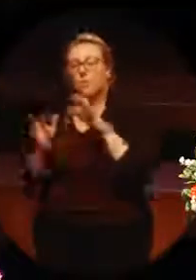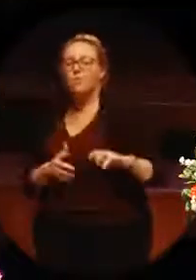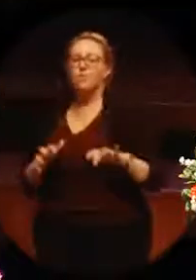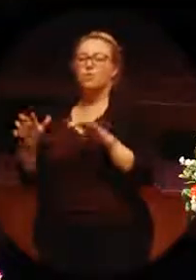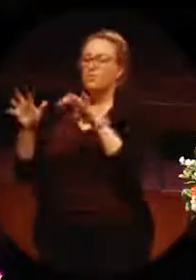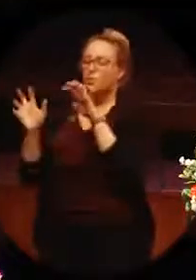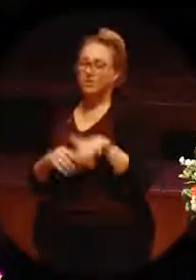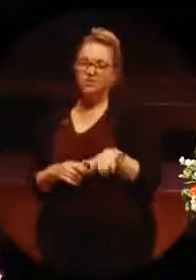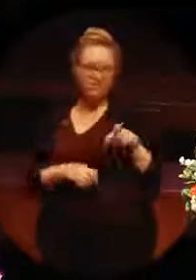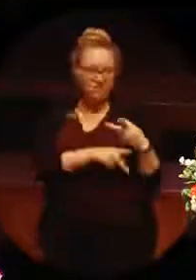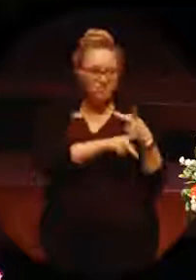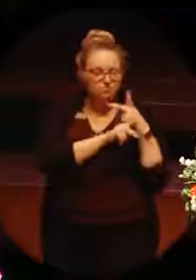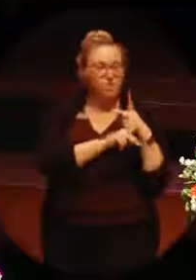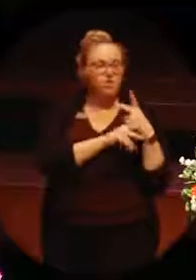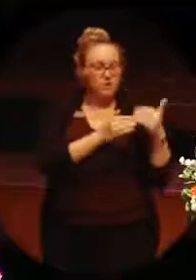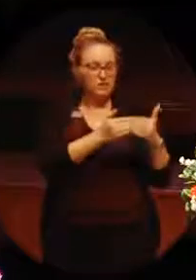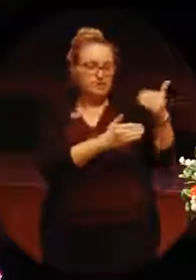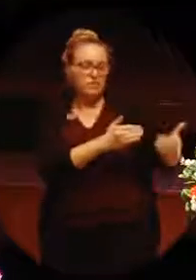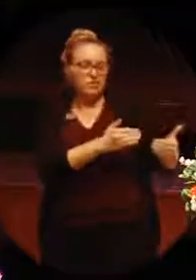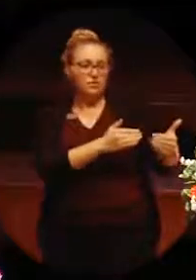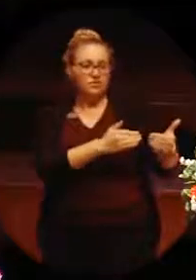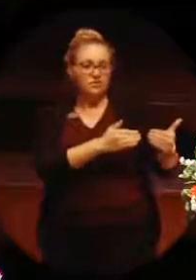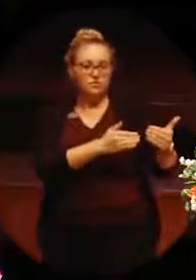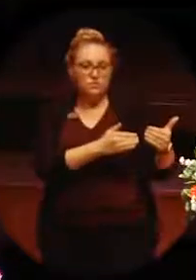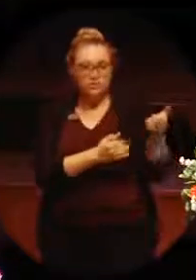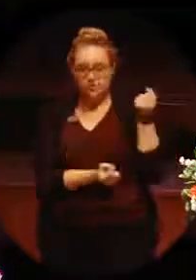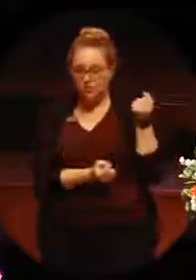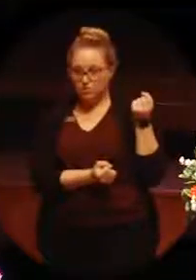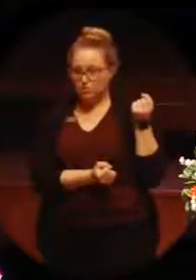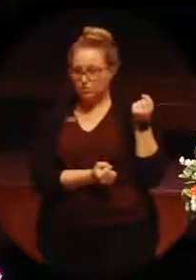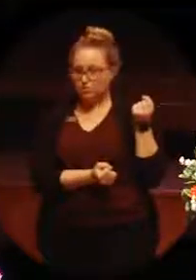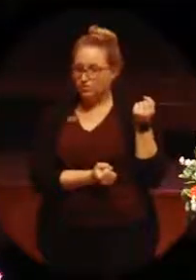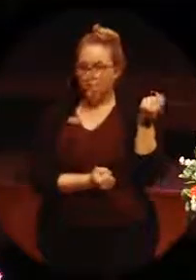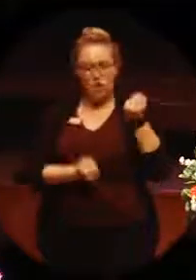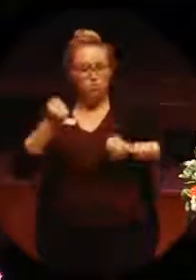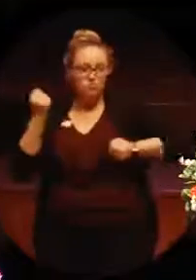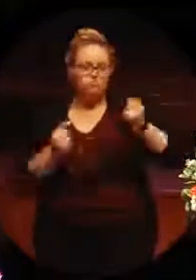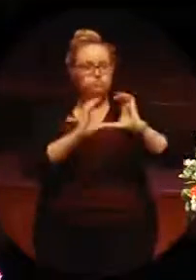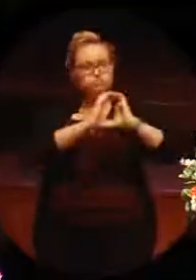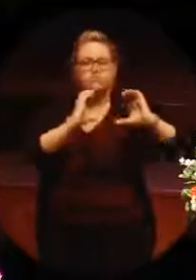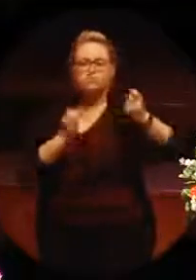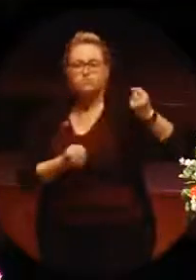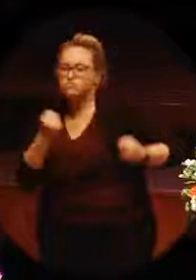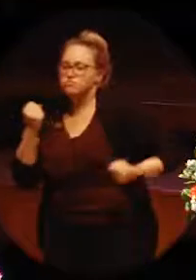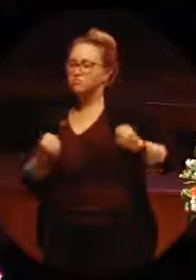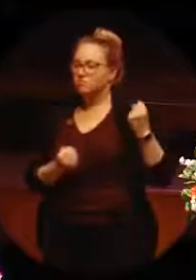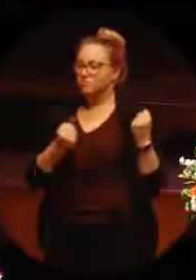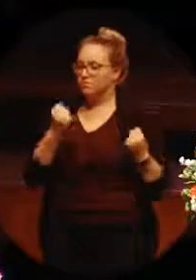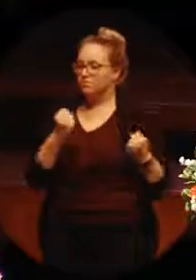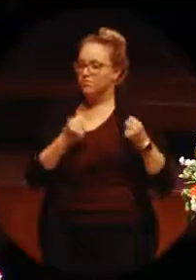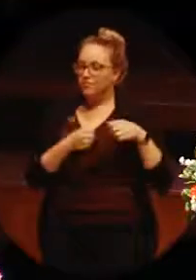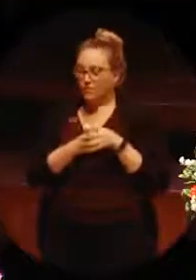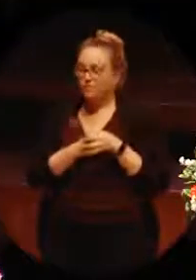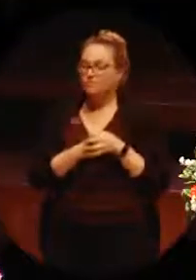hard that I had to borrow a neighbor's four-wheel drive international harvester truck in